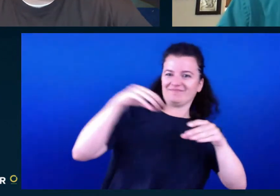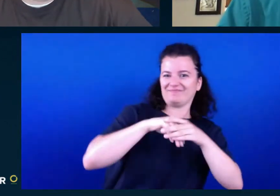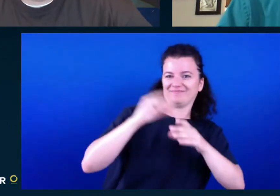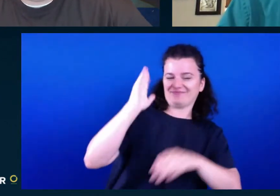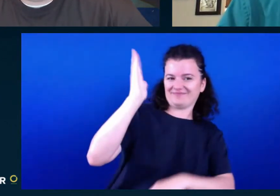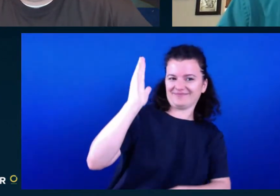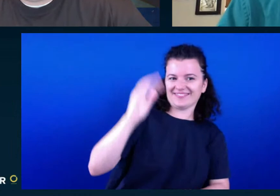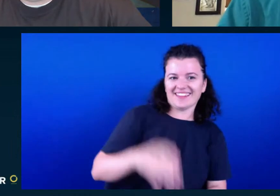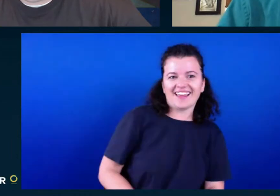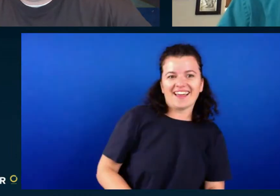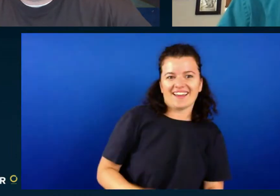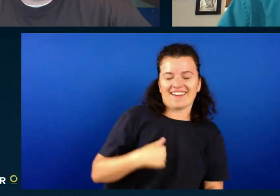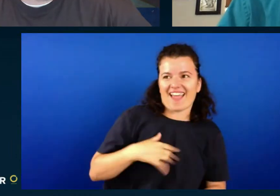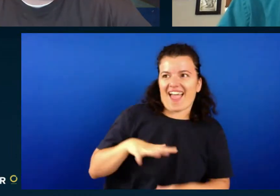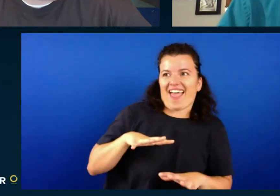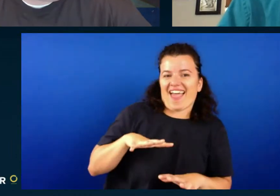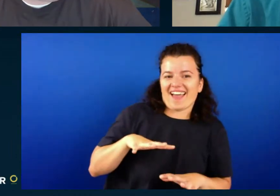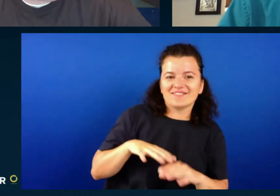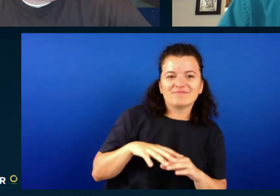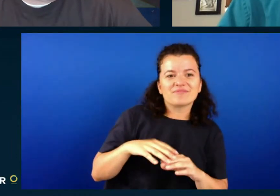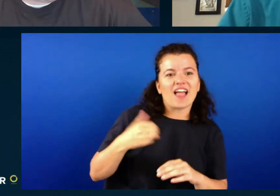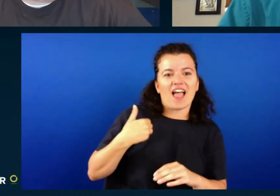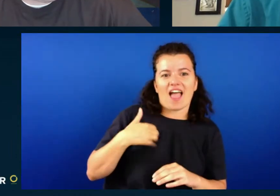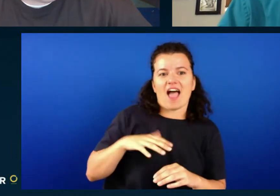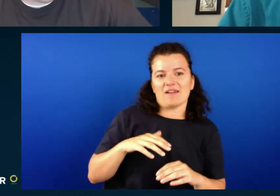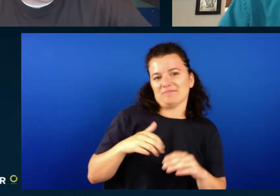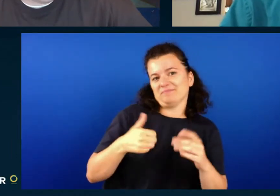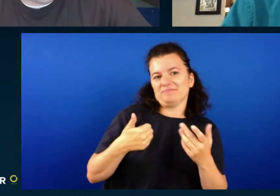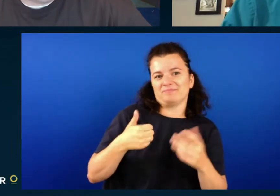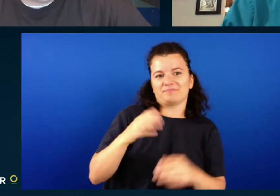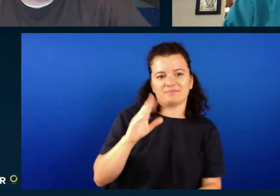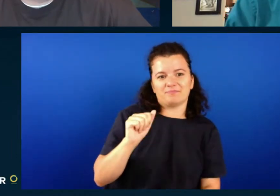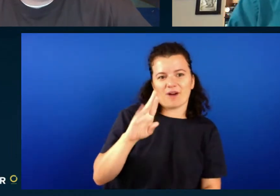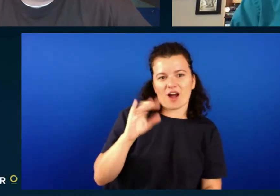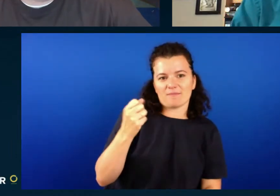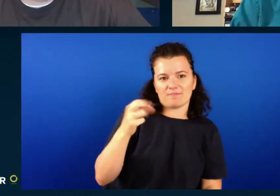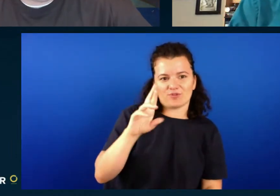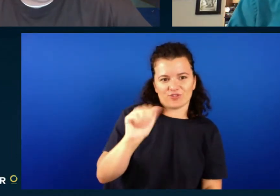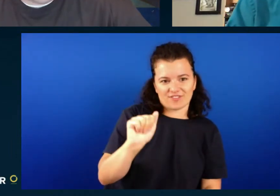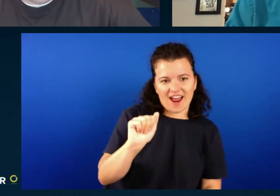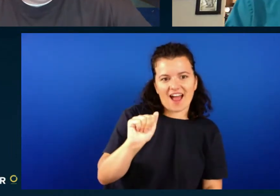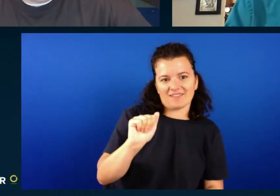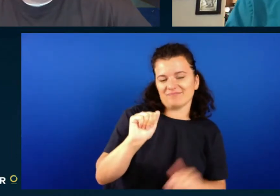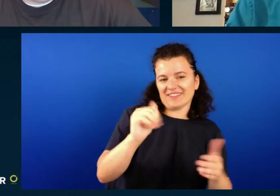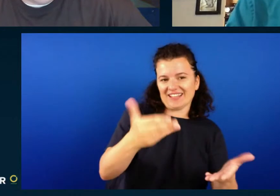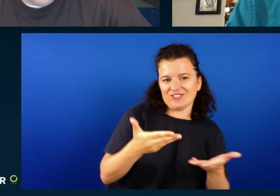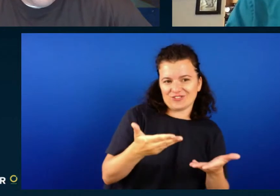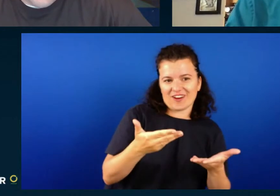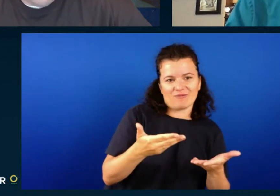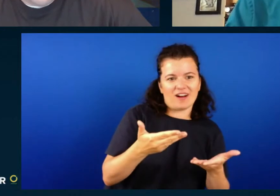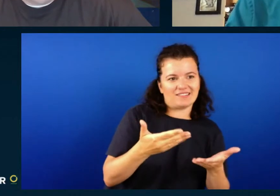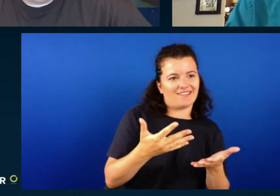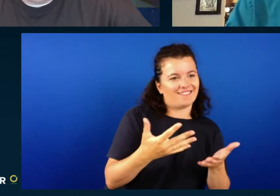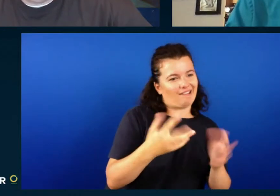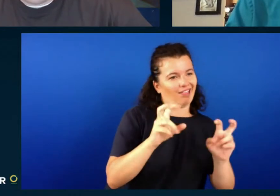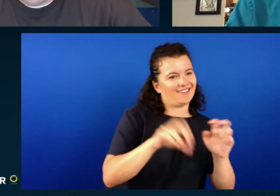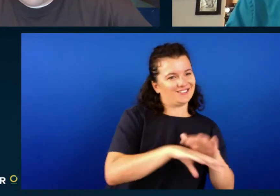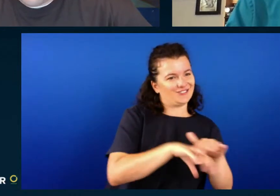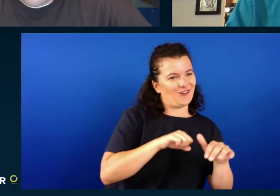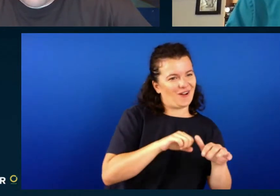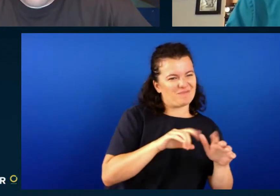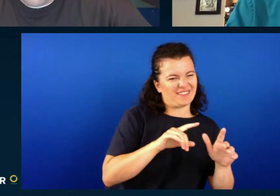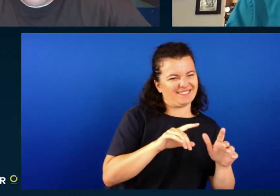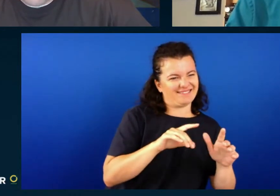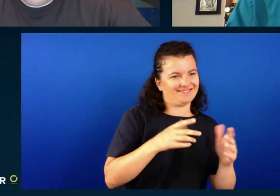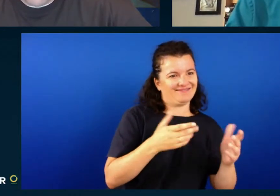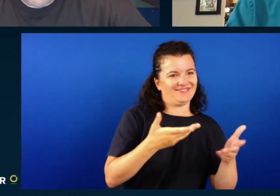not to steal. We stole Barbara's intro. We'll try not to steal your intro, but you're the guy who helped me